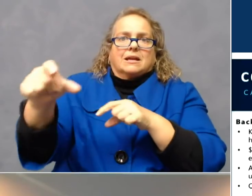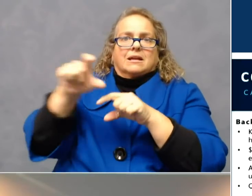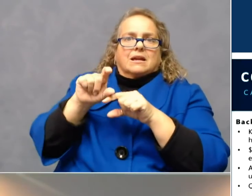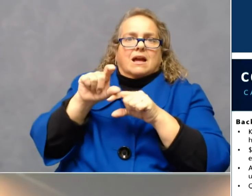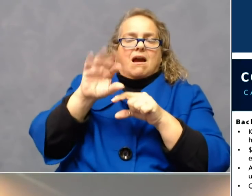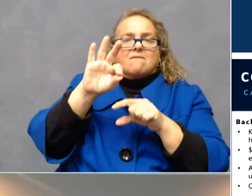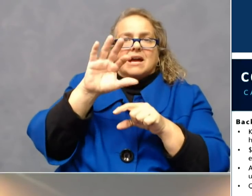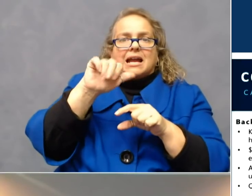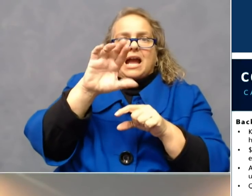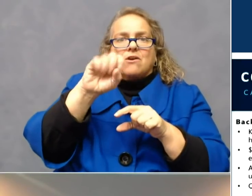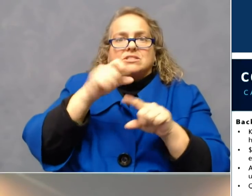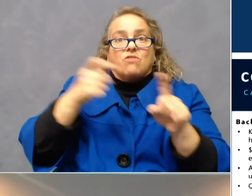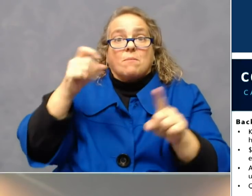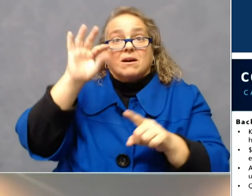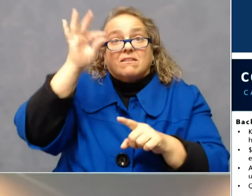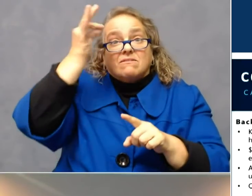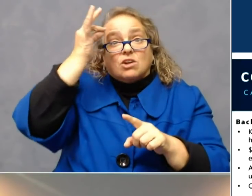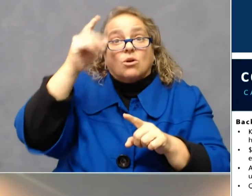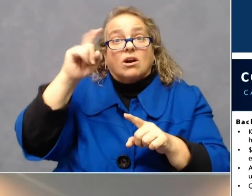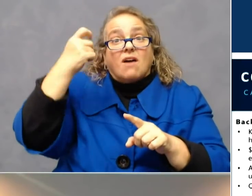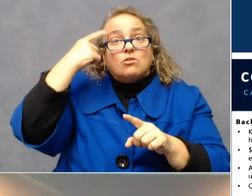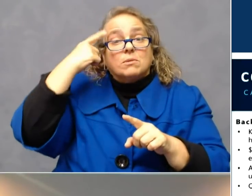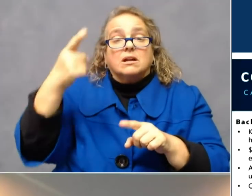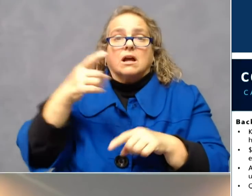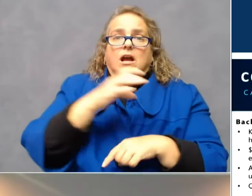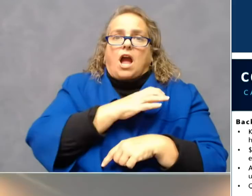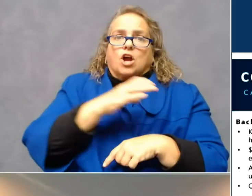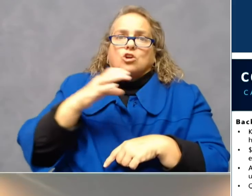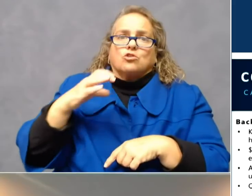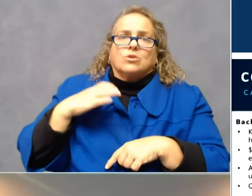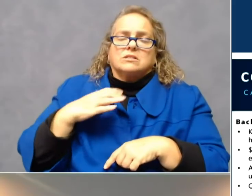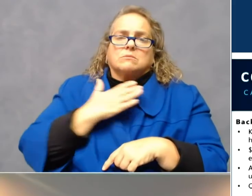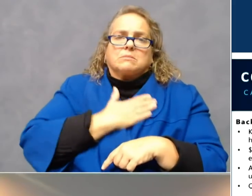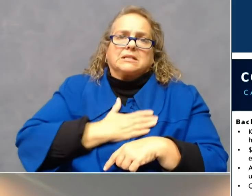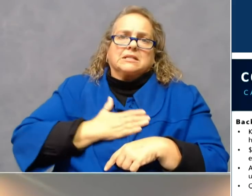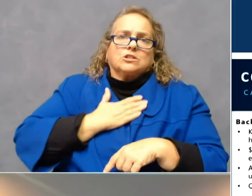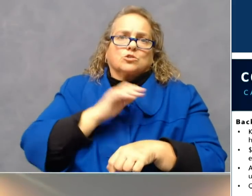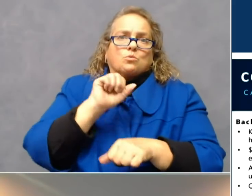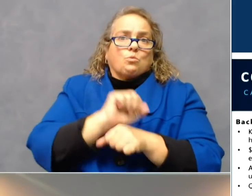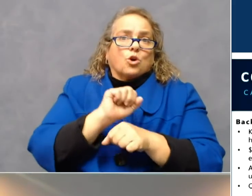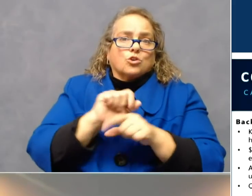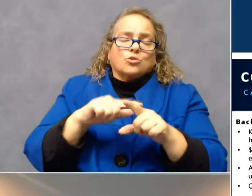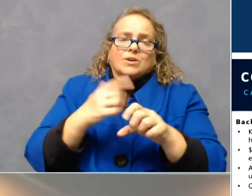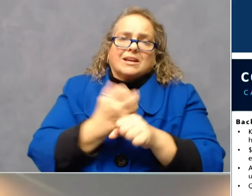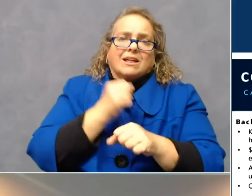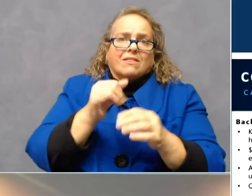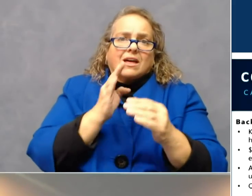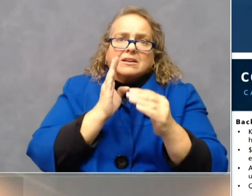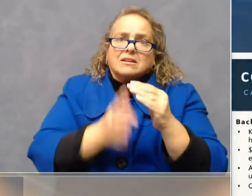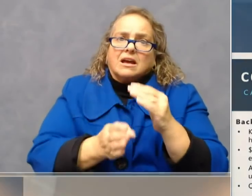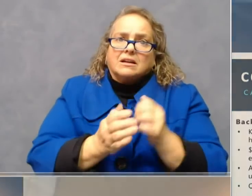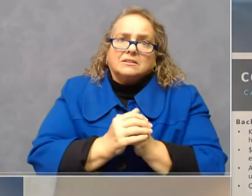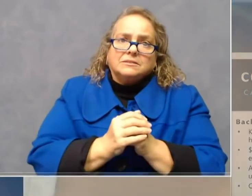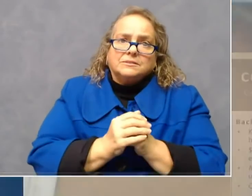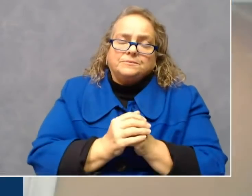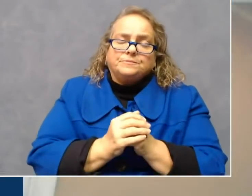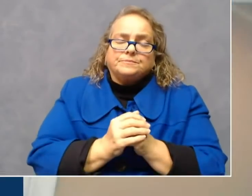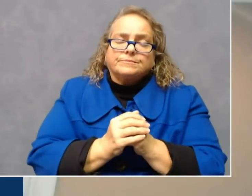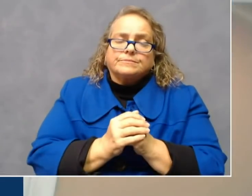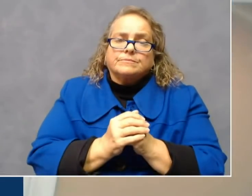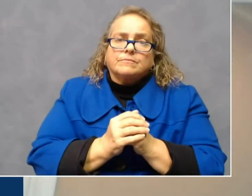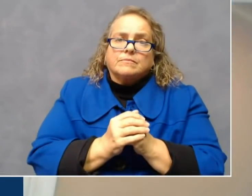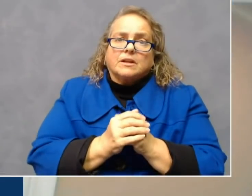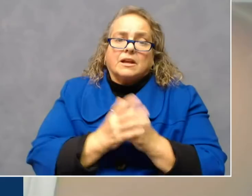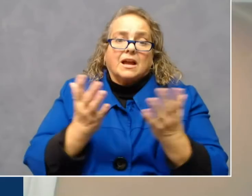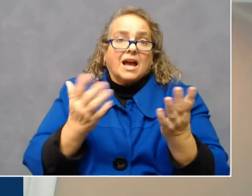in Congress will work diligently to get that done. And so with that, I'll wind it up. I think I would just like to thank